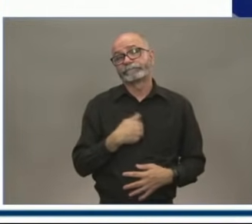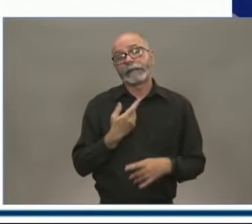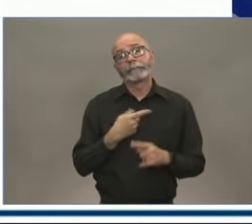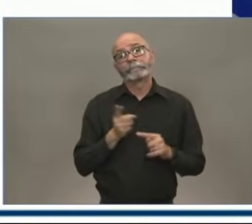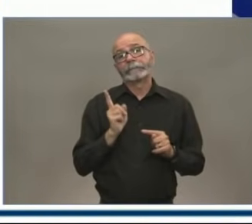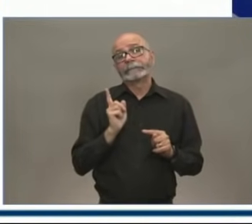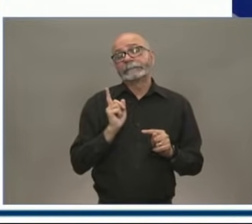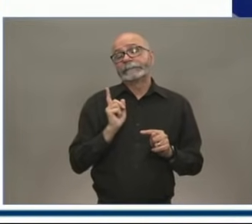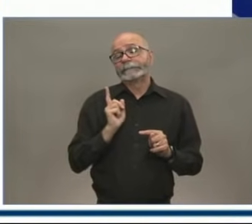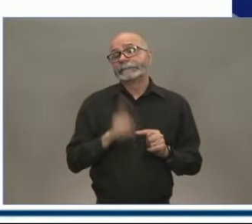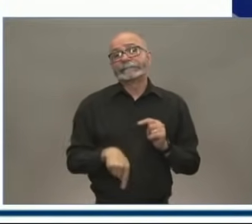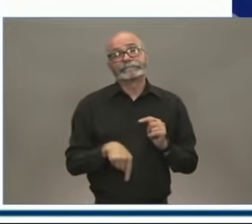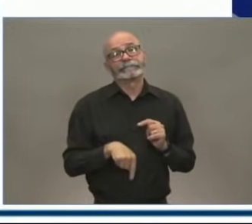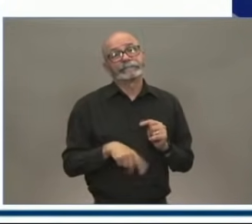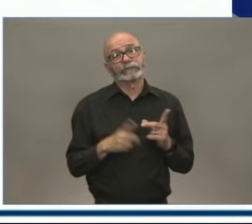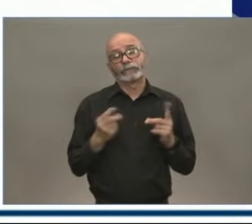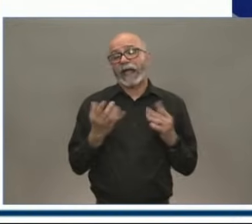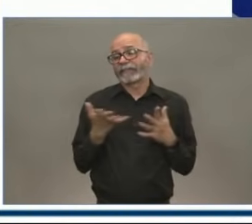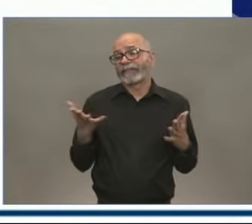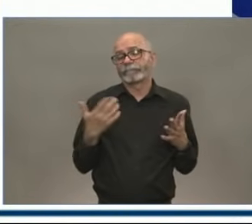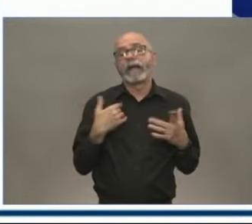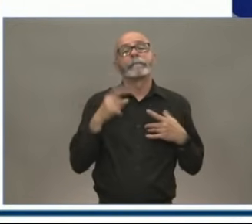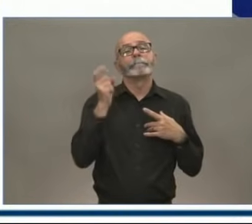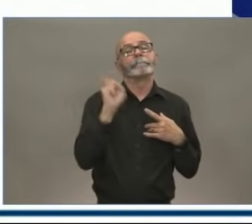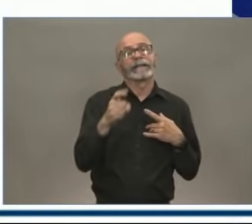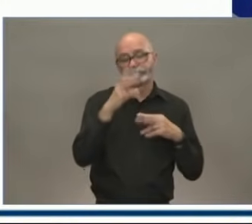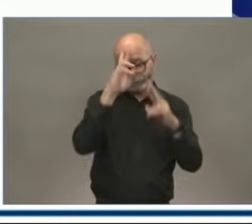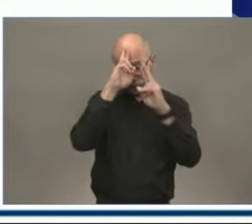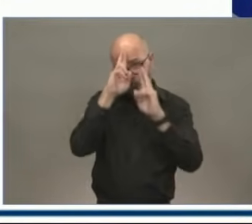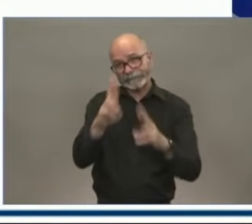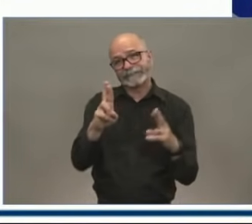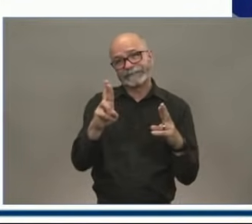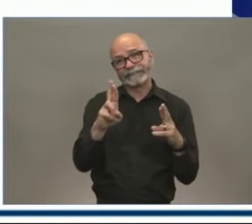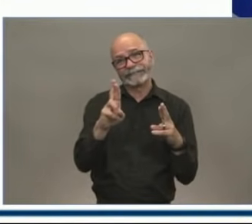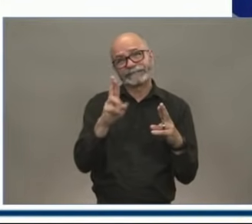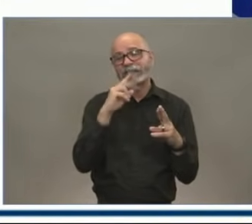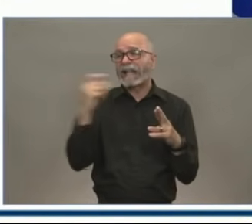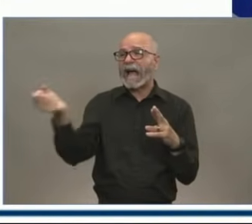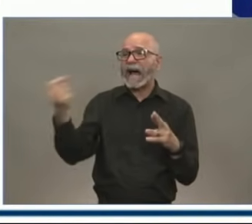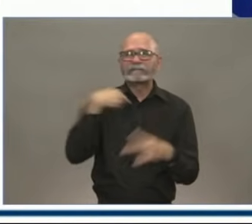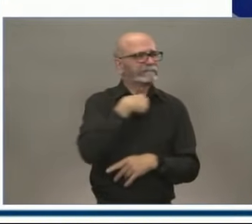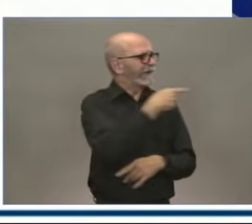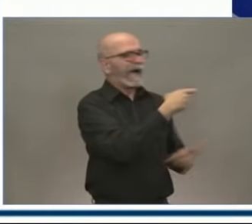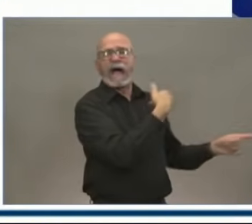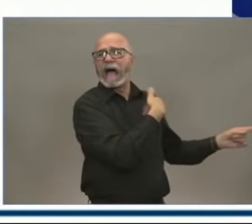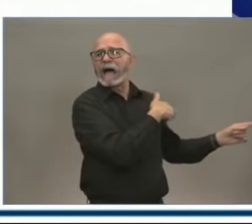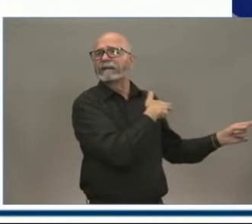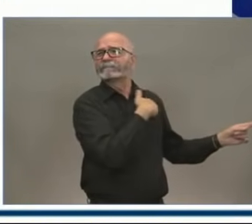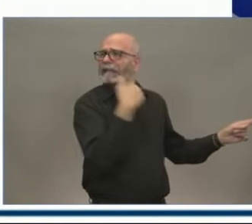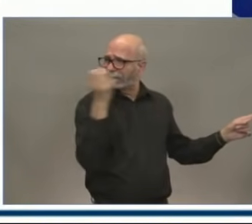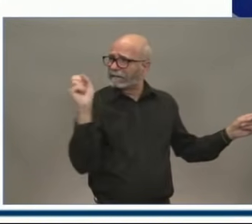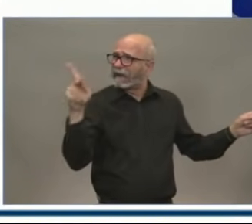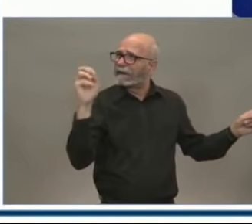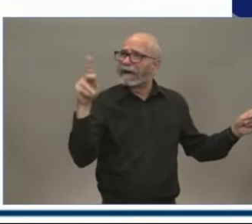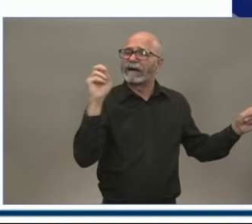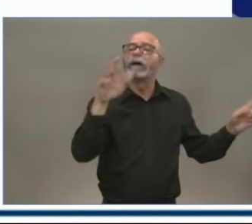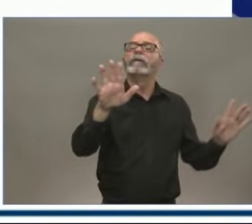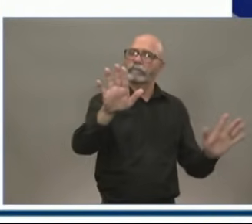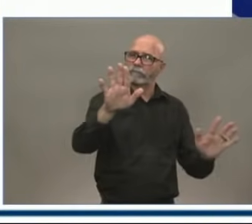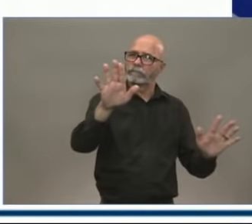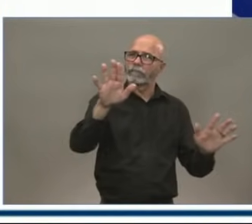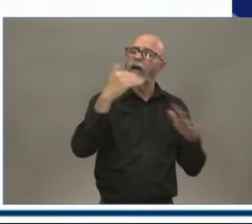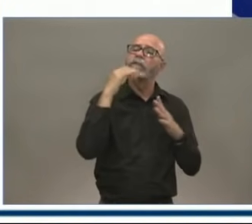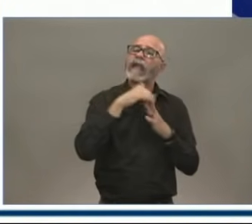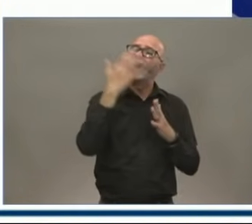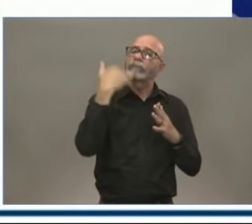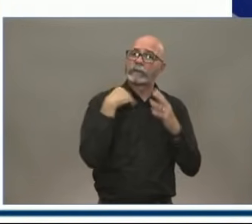question early on that was just asked a few minutes ago about our healthcare system, that's why we need to continue to respect these